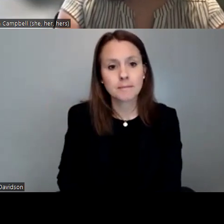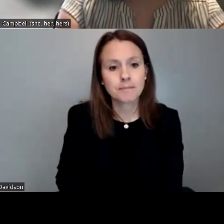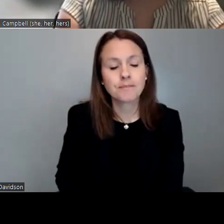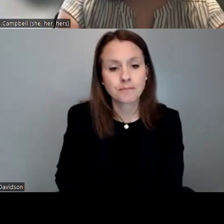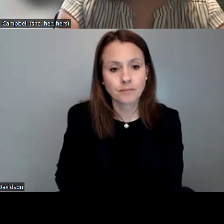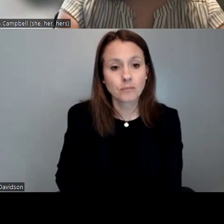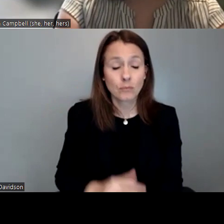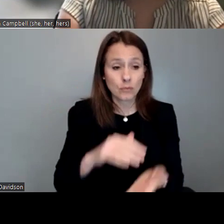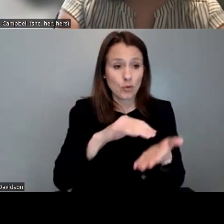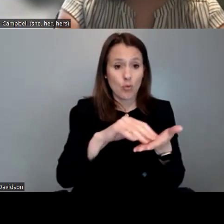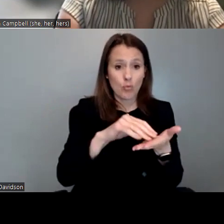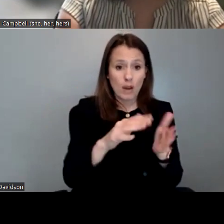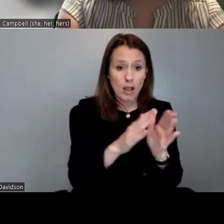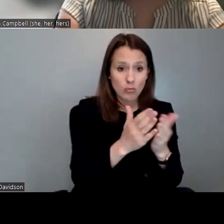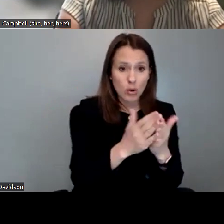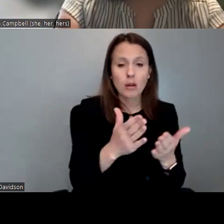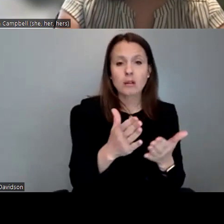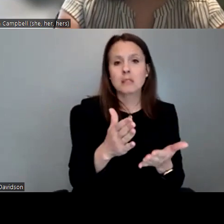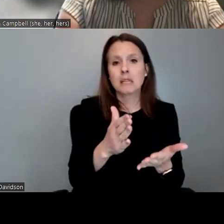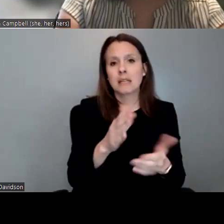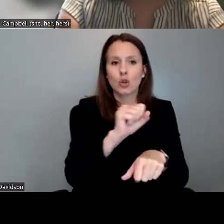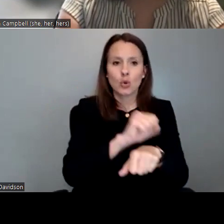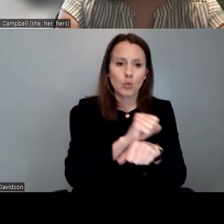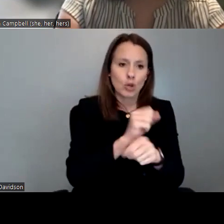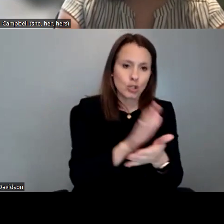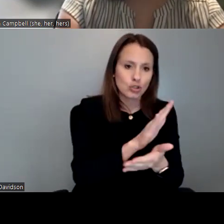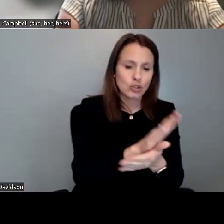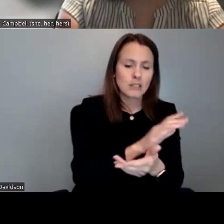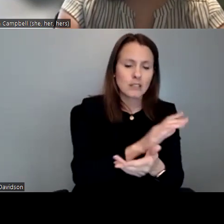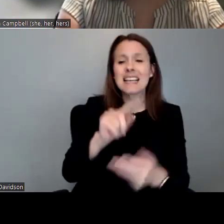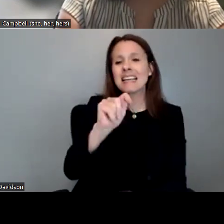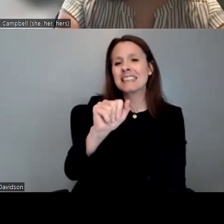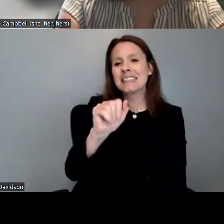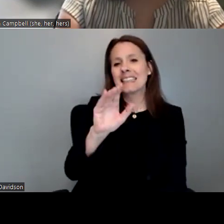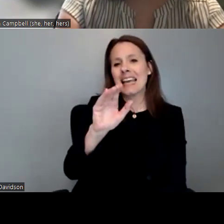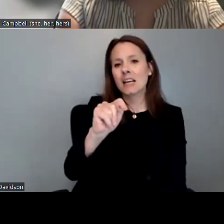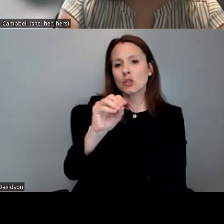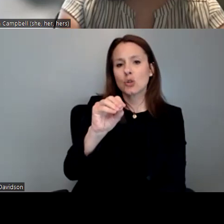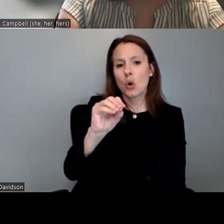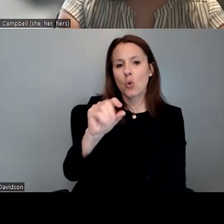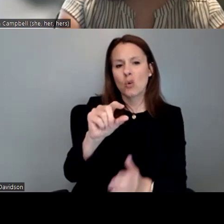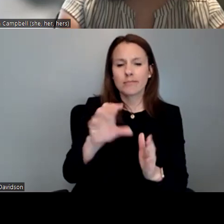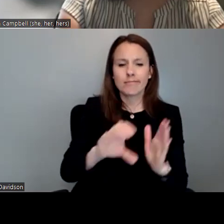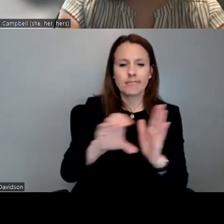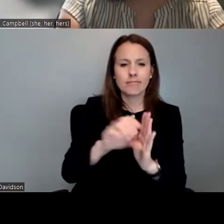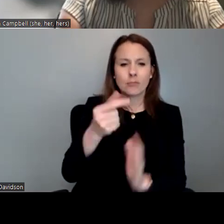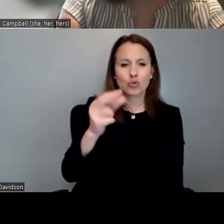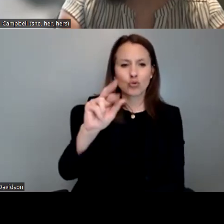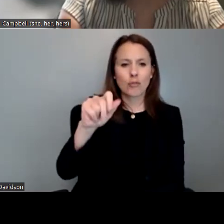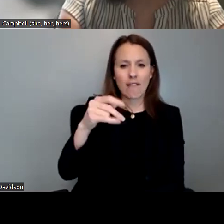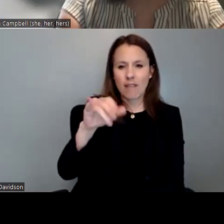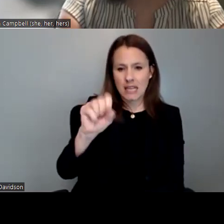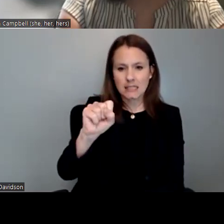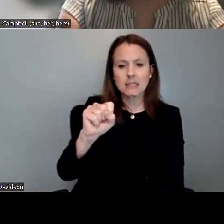The Braille textbooks and worksheets and tactile graphics has to be put, has